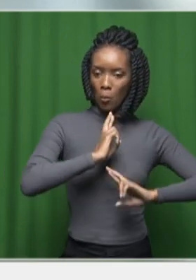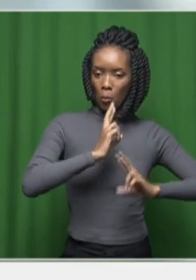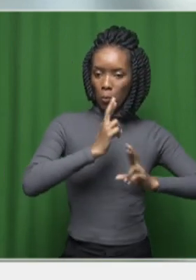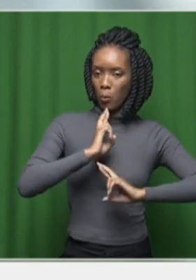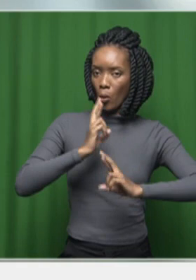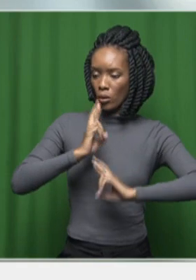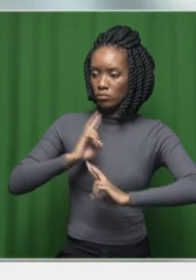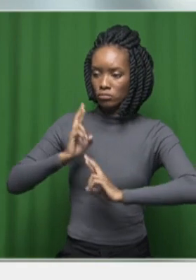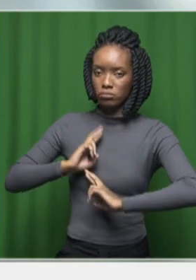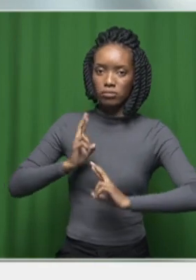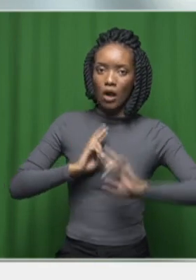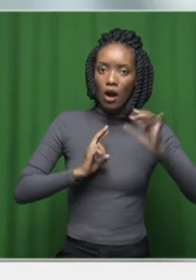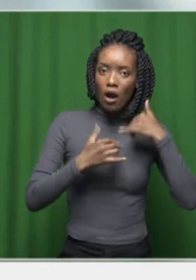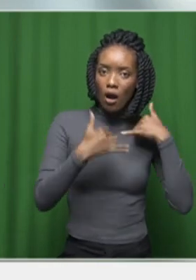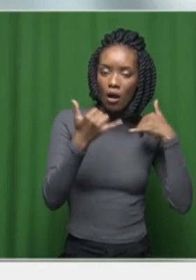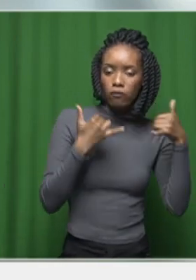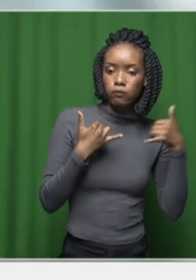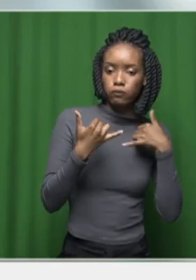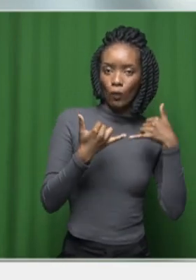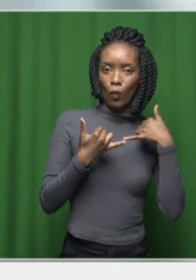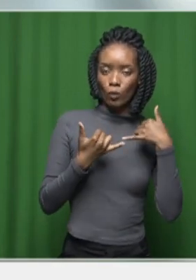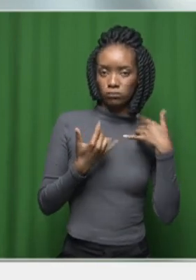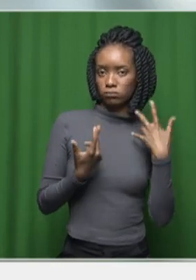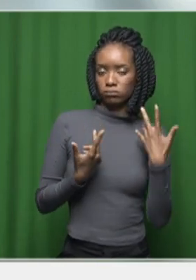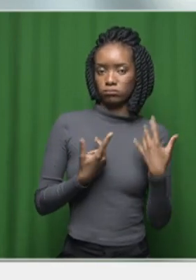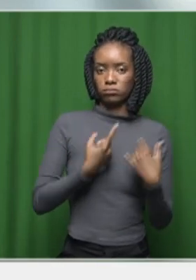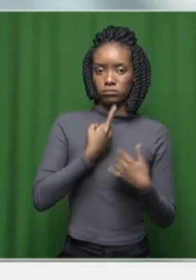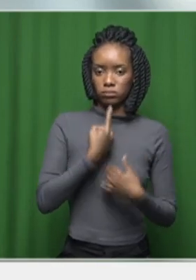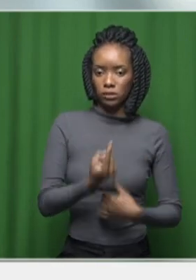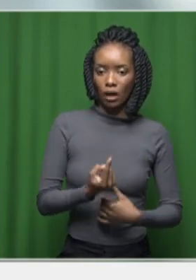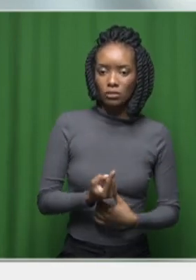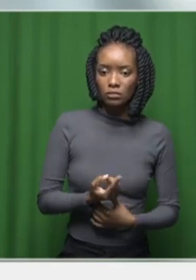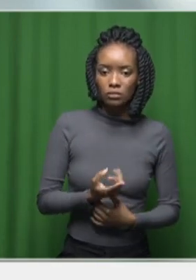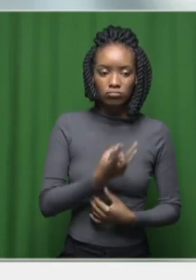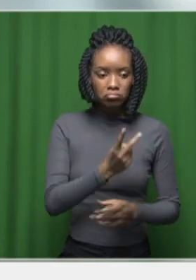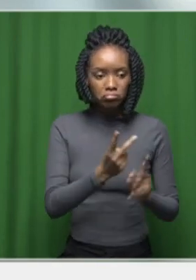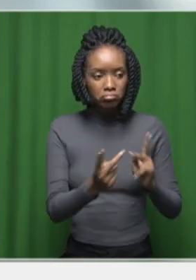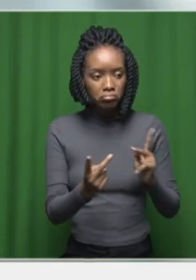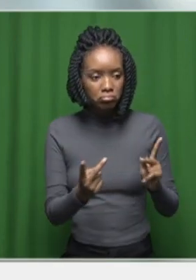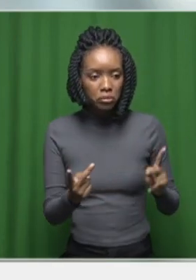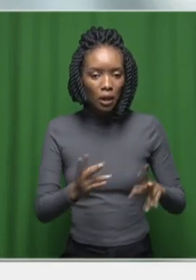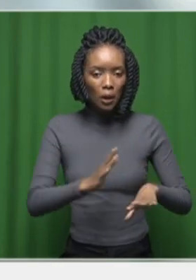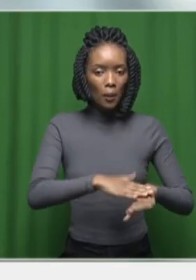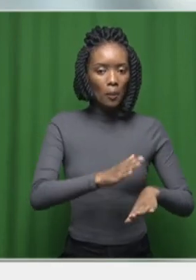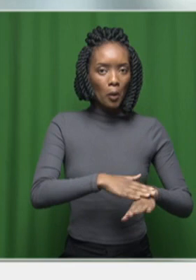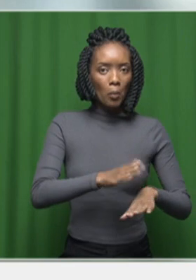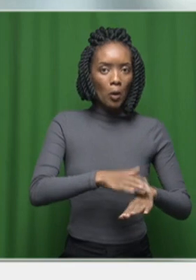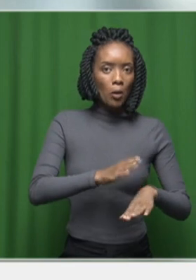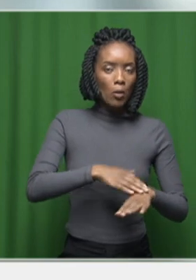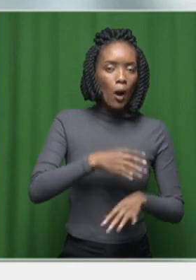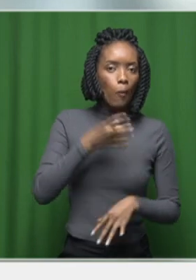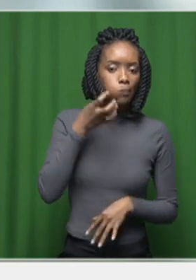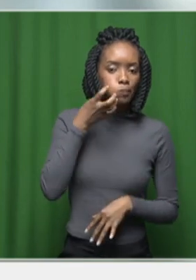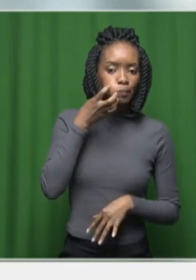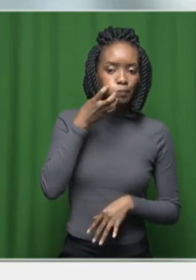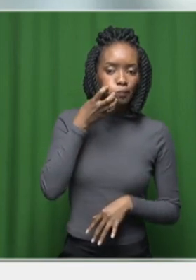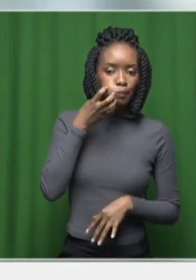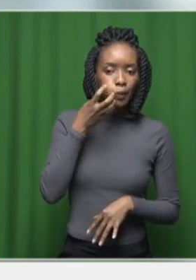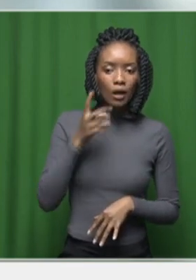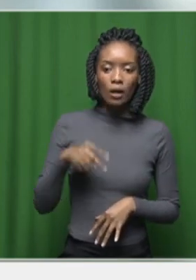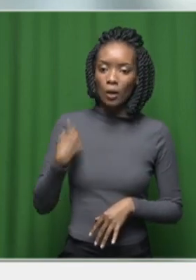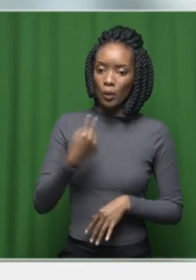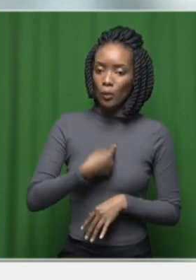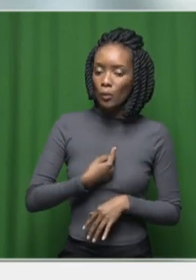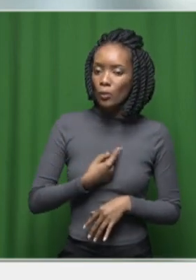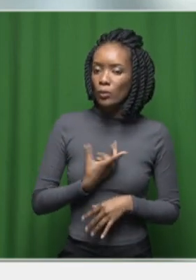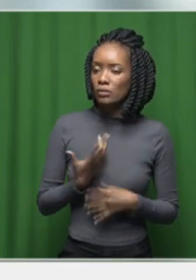on our call clinician line to say that had been seen increasing cases in mumps. So we had actually gone back to look